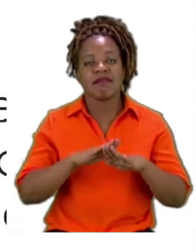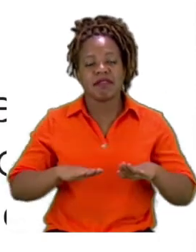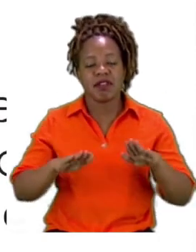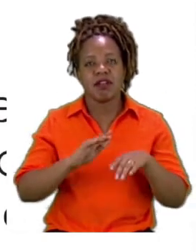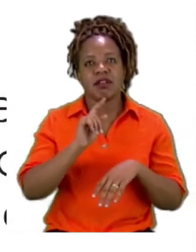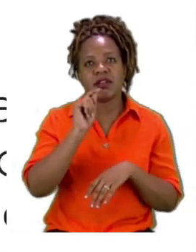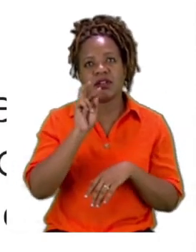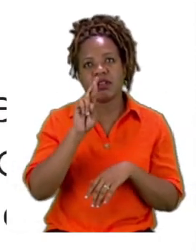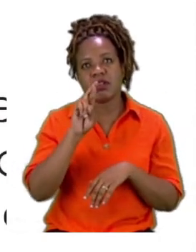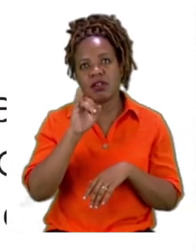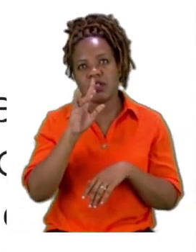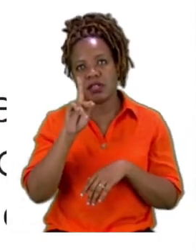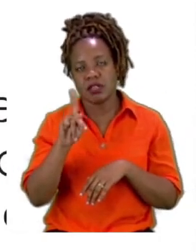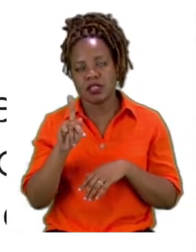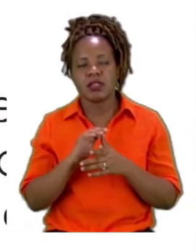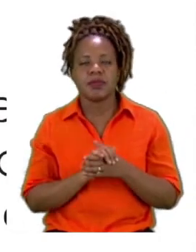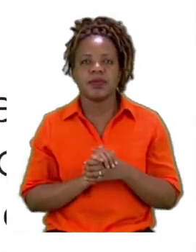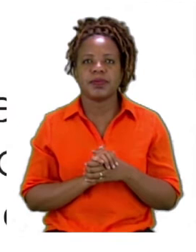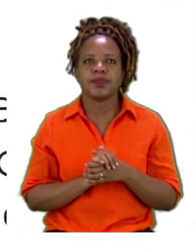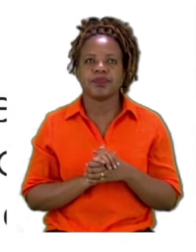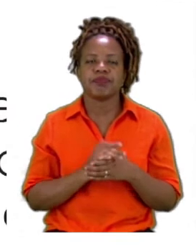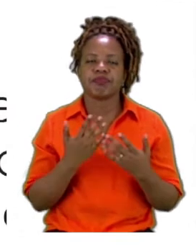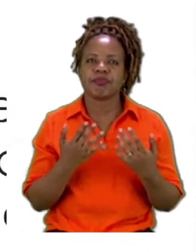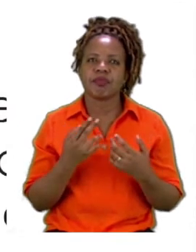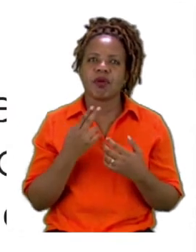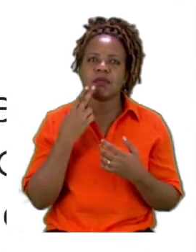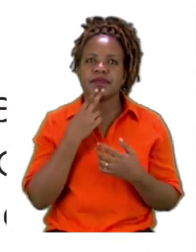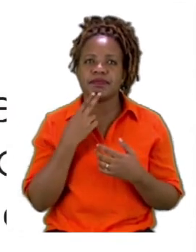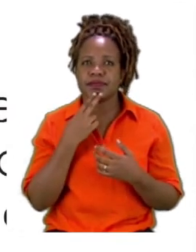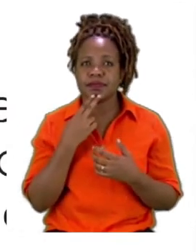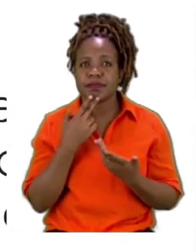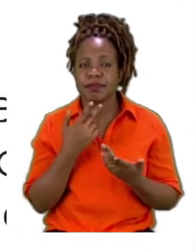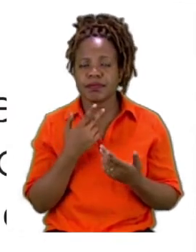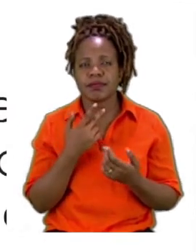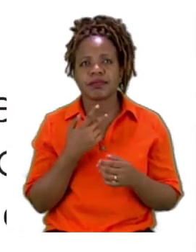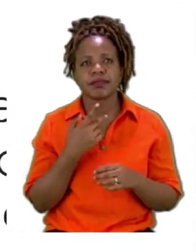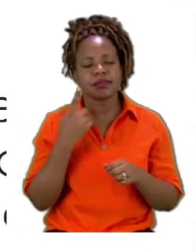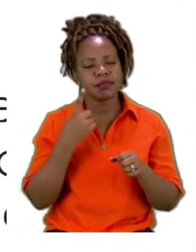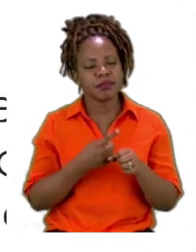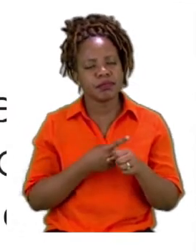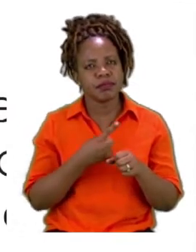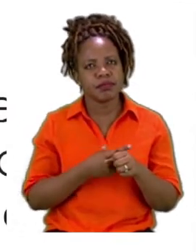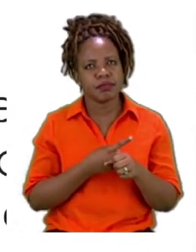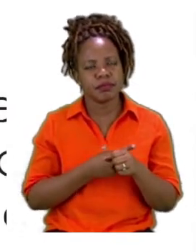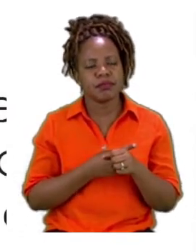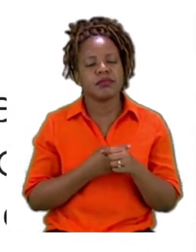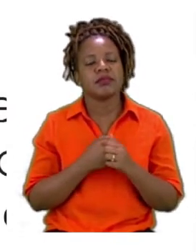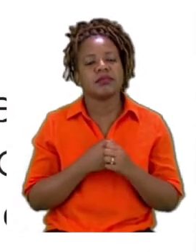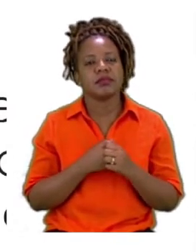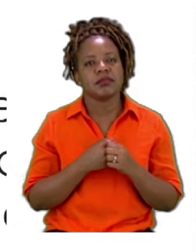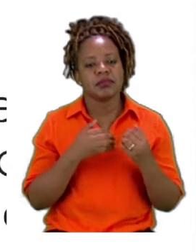thing I want you to do with your pen or pencil is start our sentence, the first sentence,